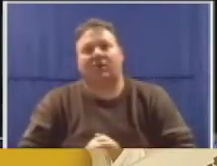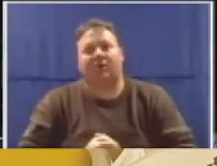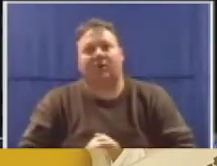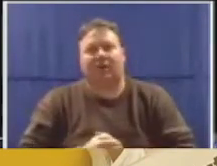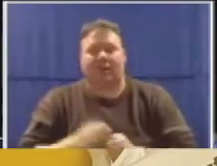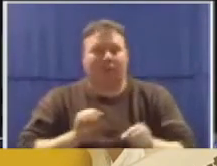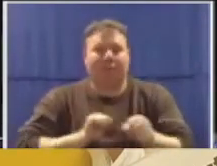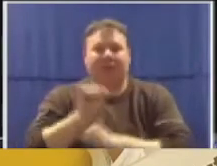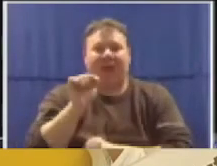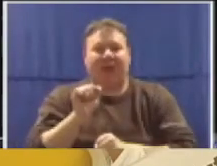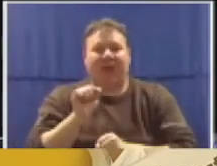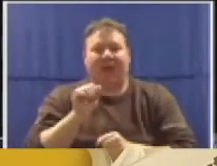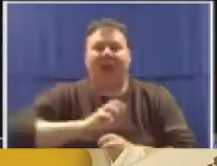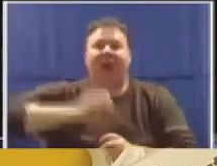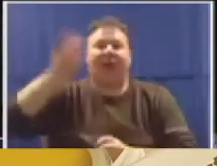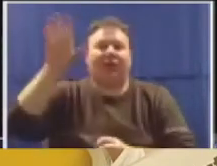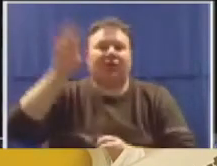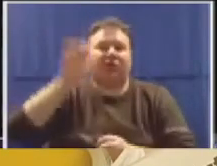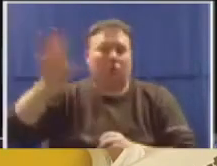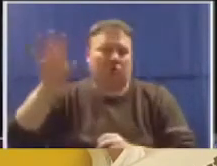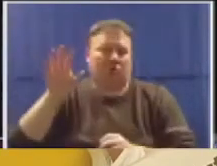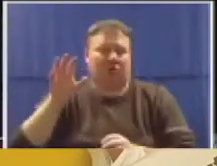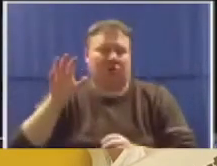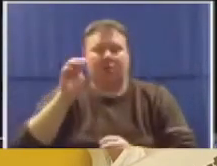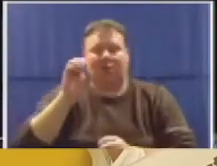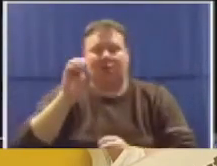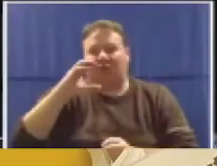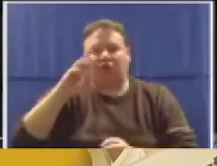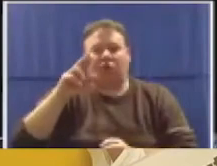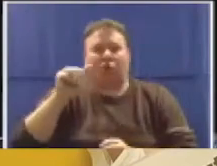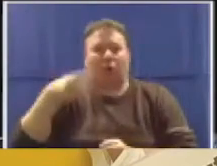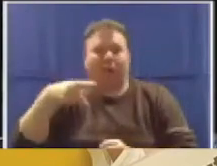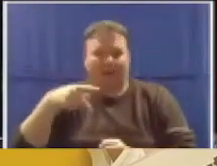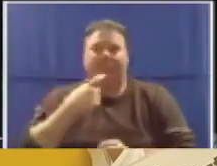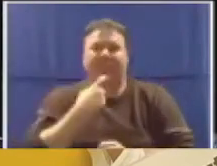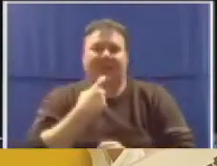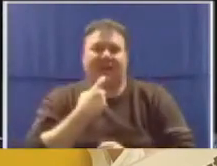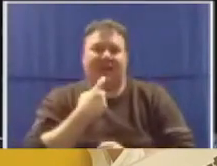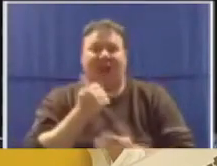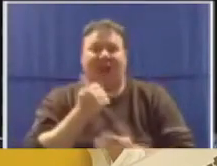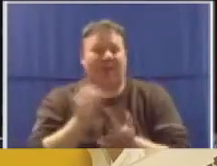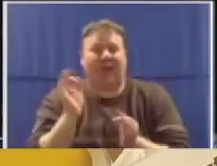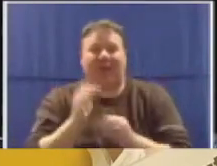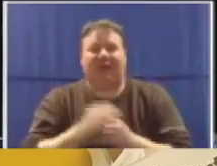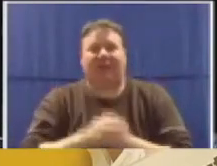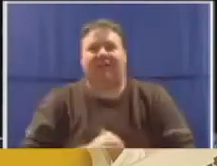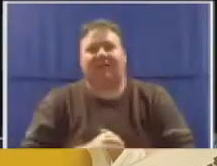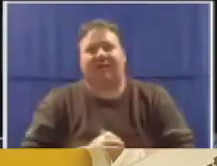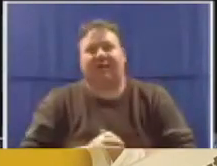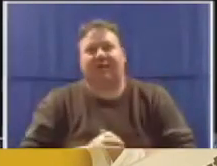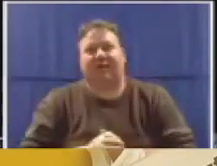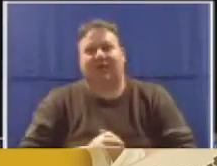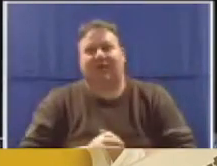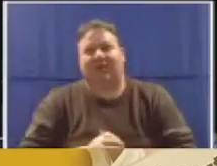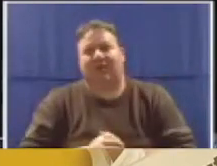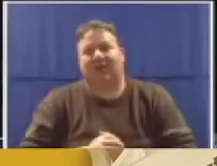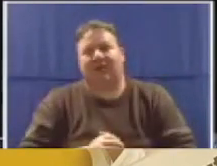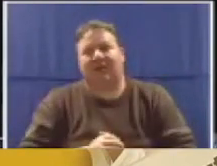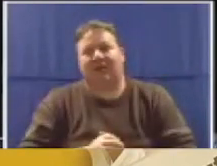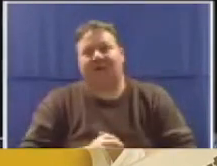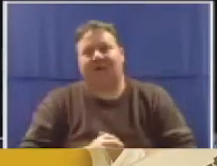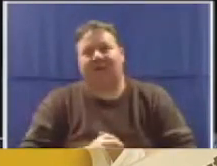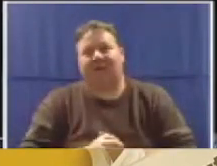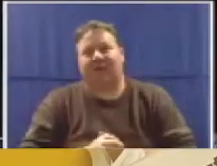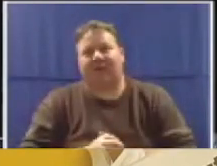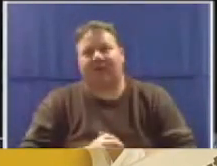the export of scrap metal is not going to help. It's going to be just as effective as banning rotisserie chicken to